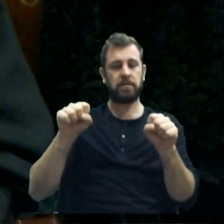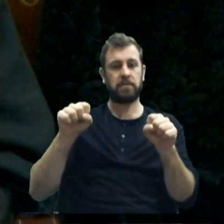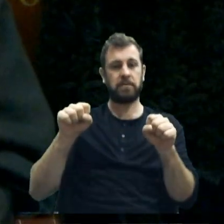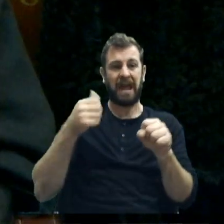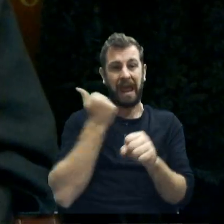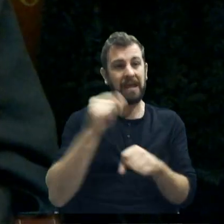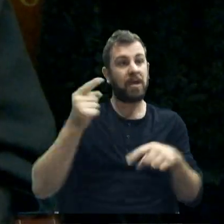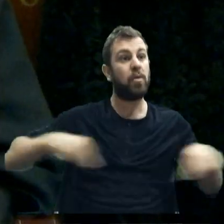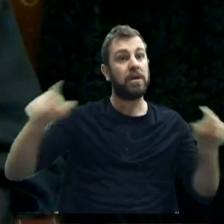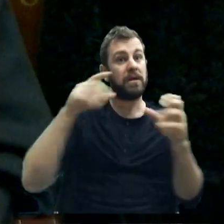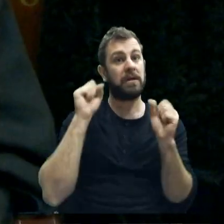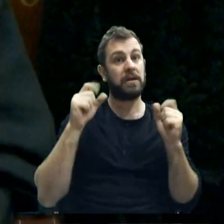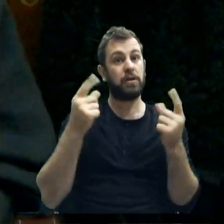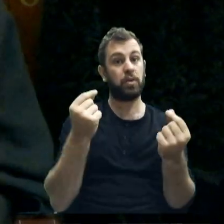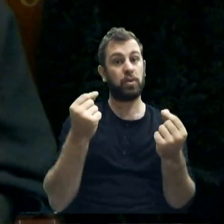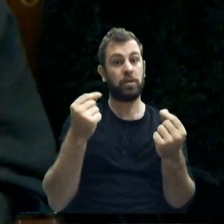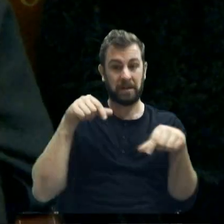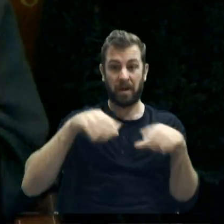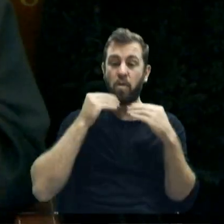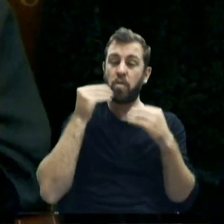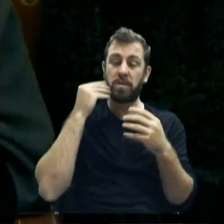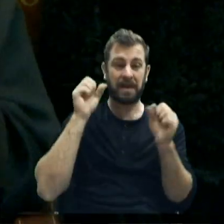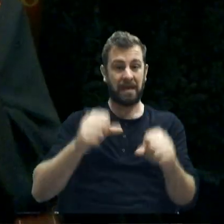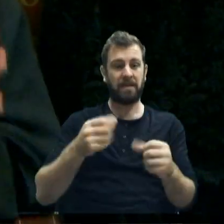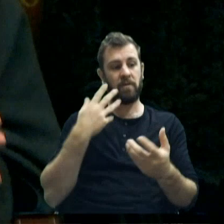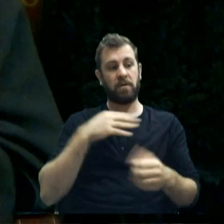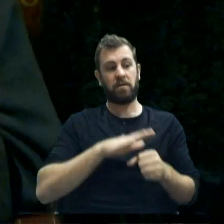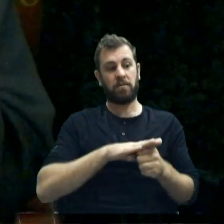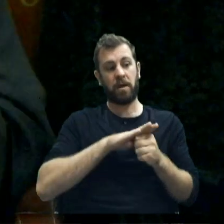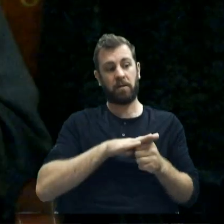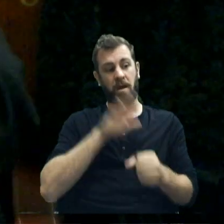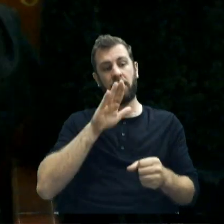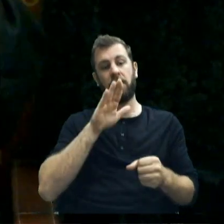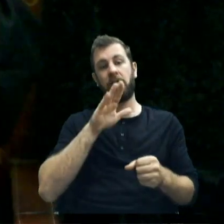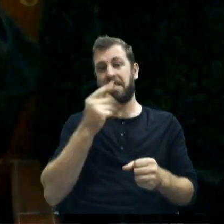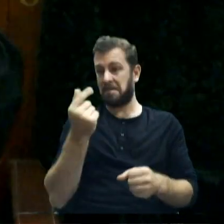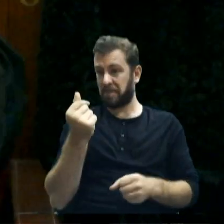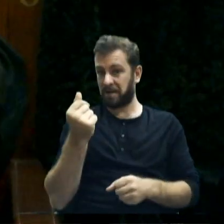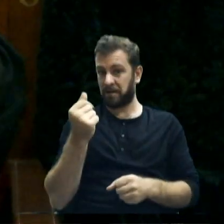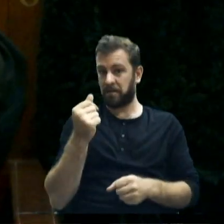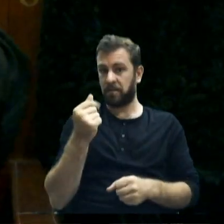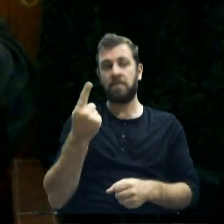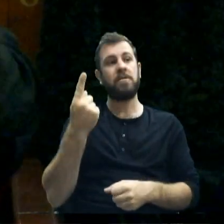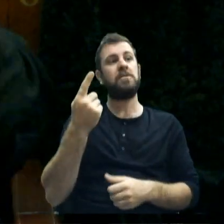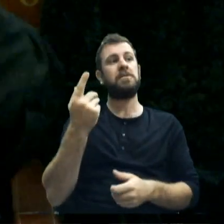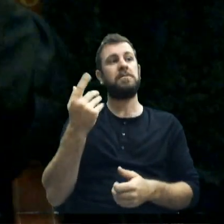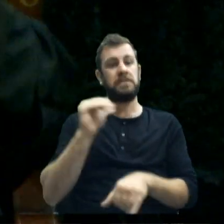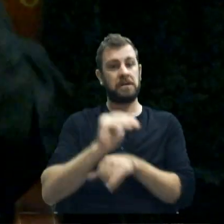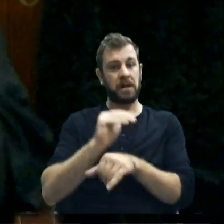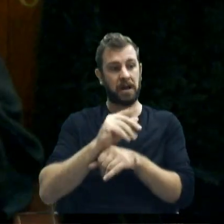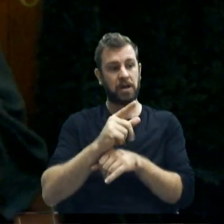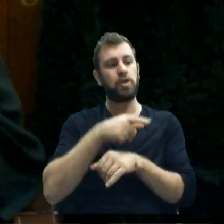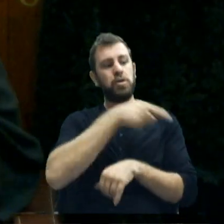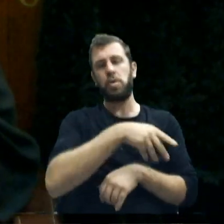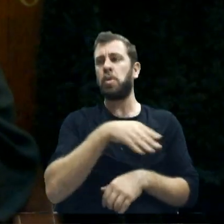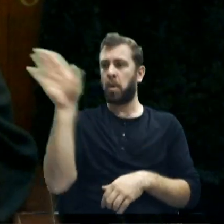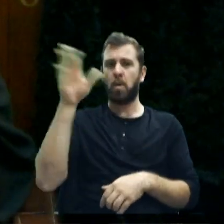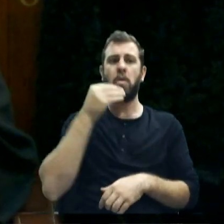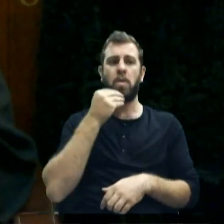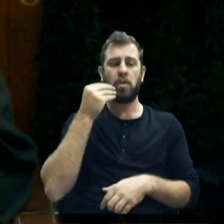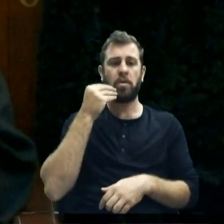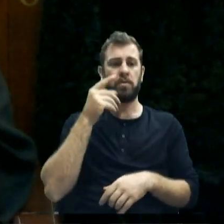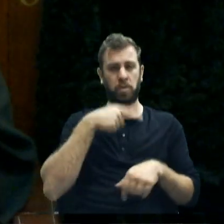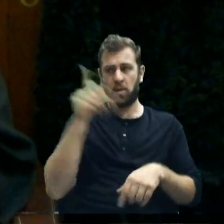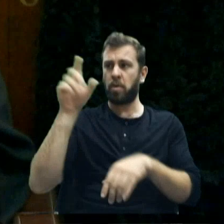load? Is it possible that maybe tonight I'll say, you know what? You go to the majlis, I'll stay home and watch the